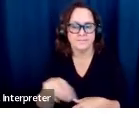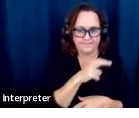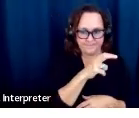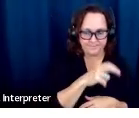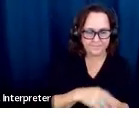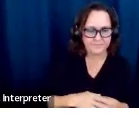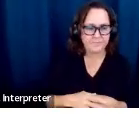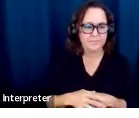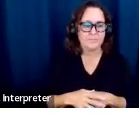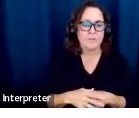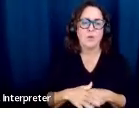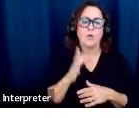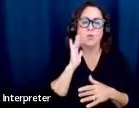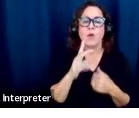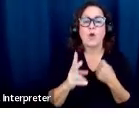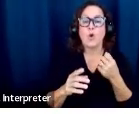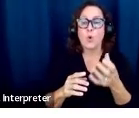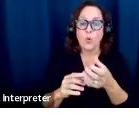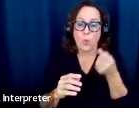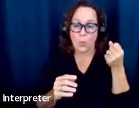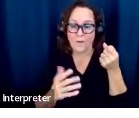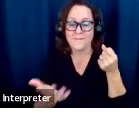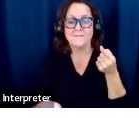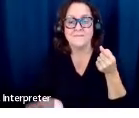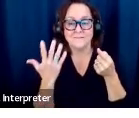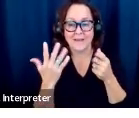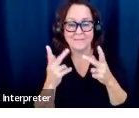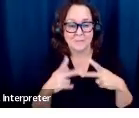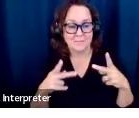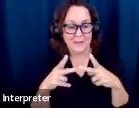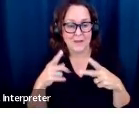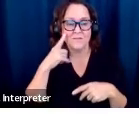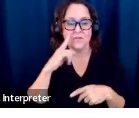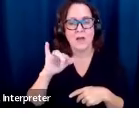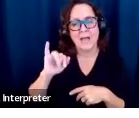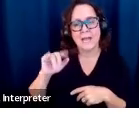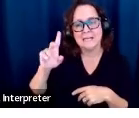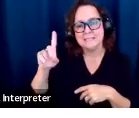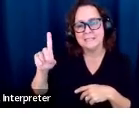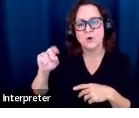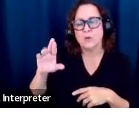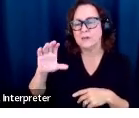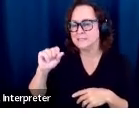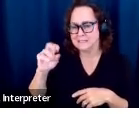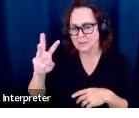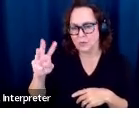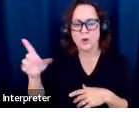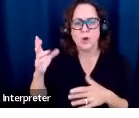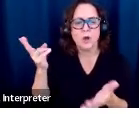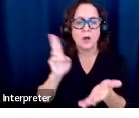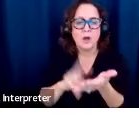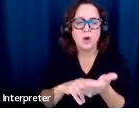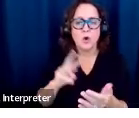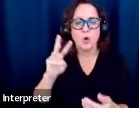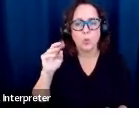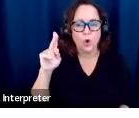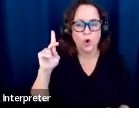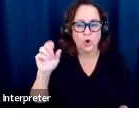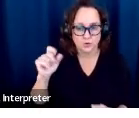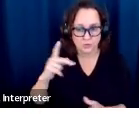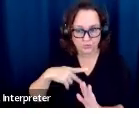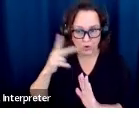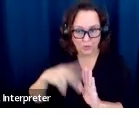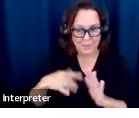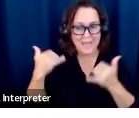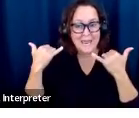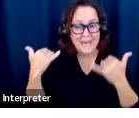for individuals who are on either the IDD waiver or the CSW, who then enrolled in the Works program and now